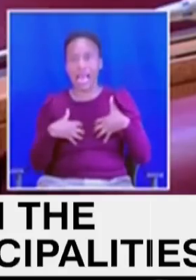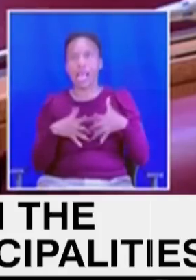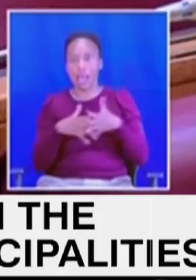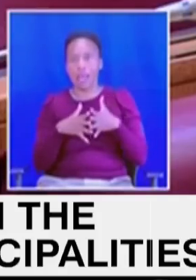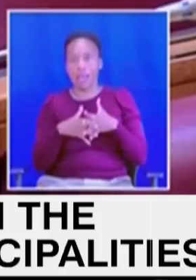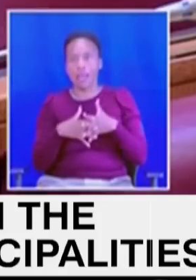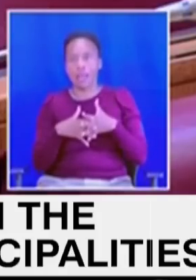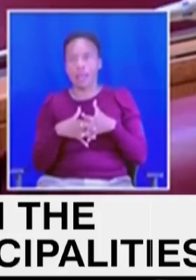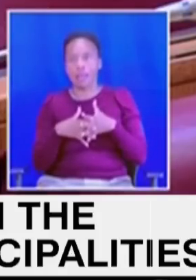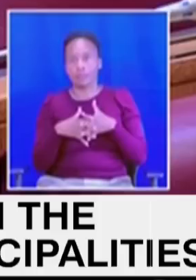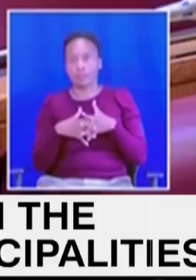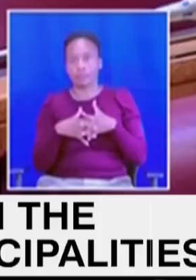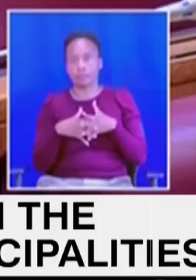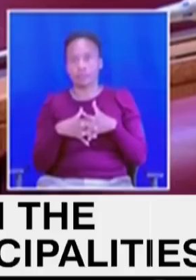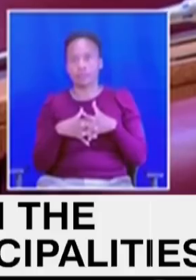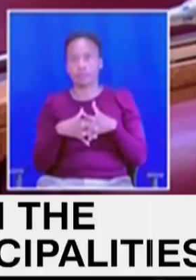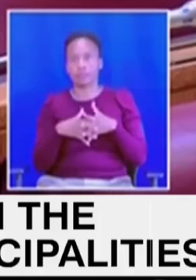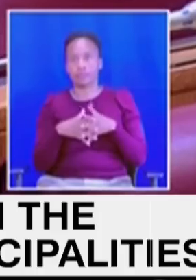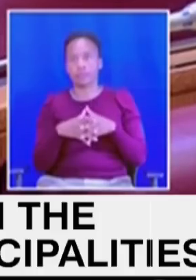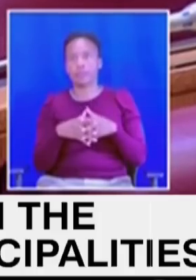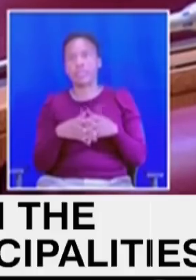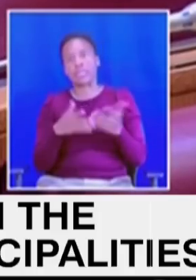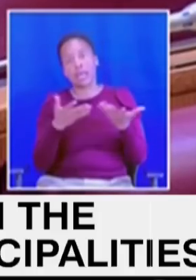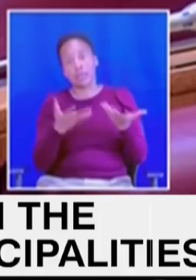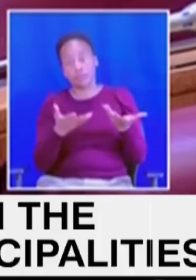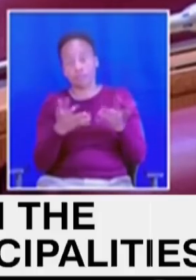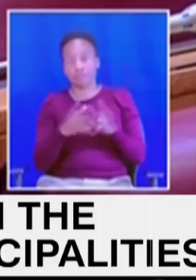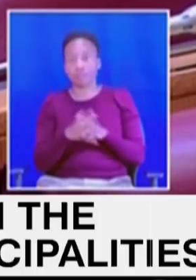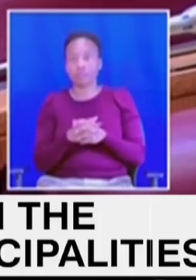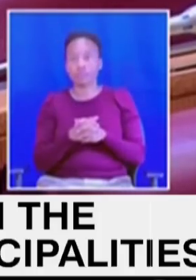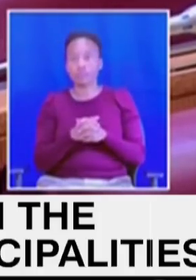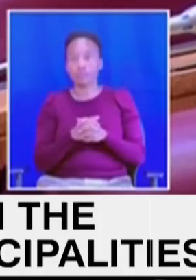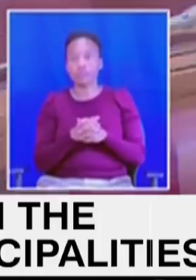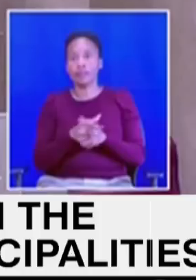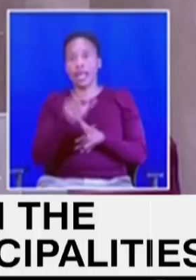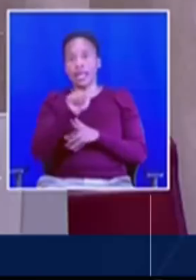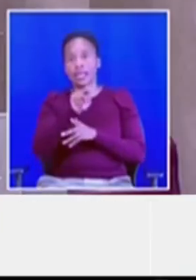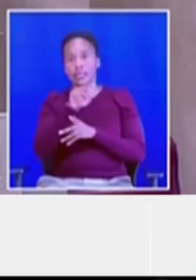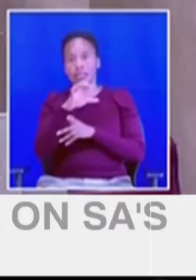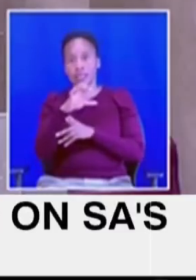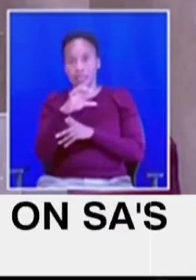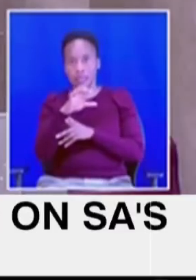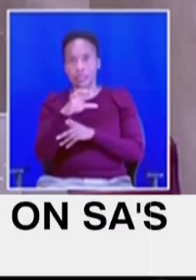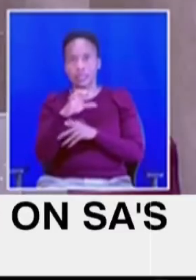governing party, as you may be aware, in the